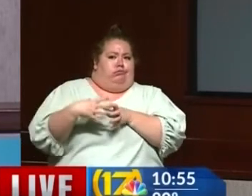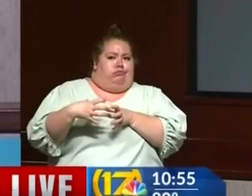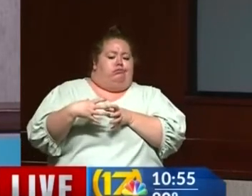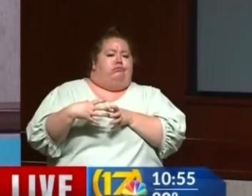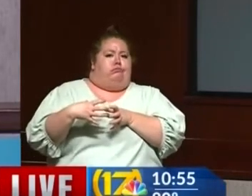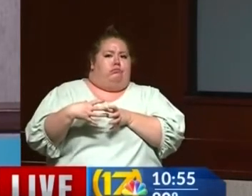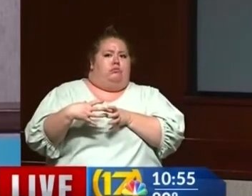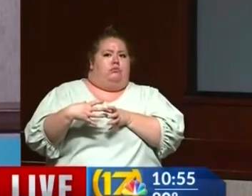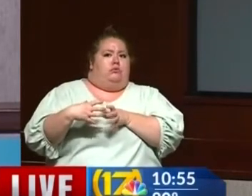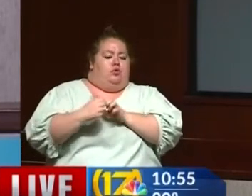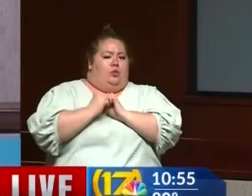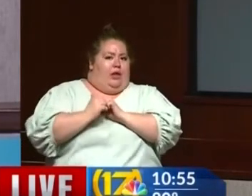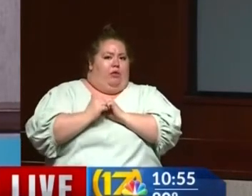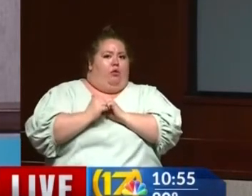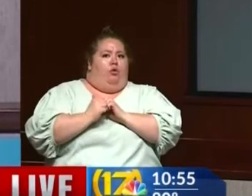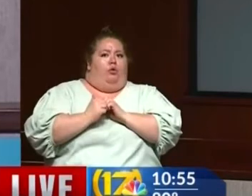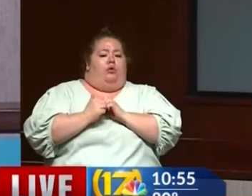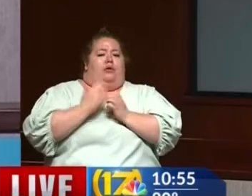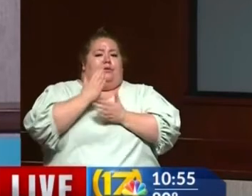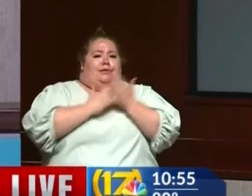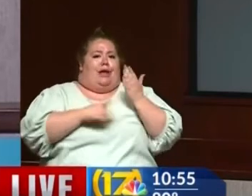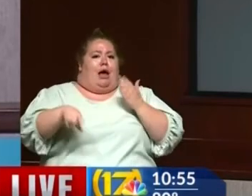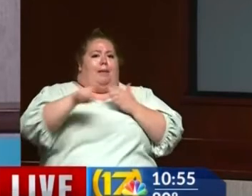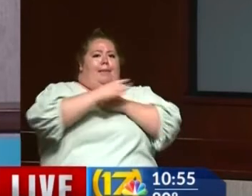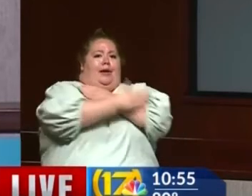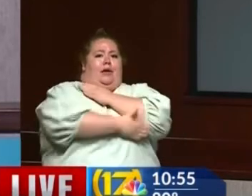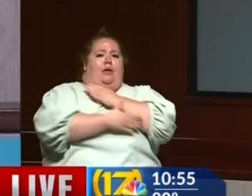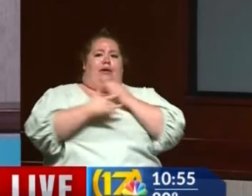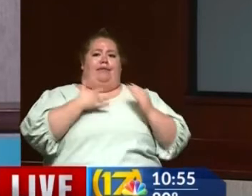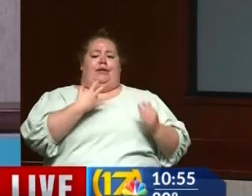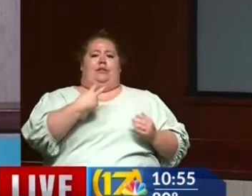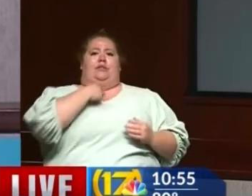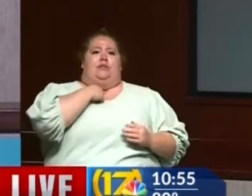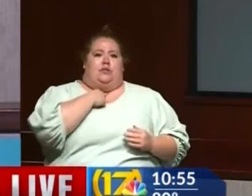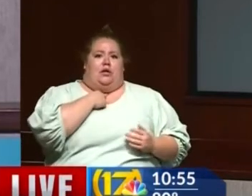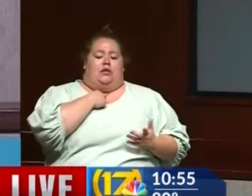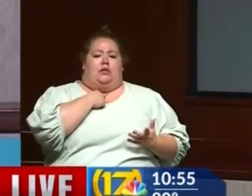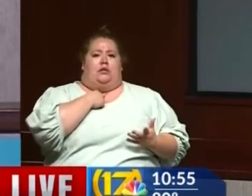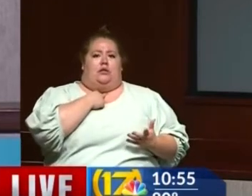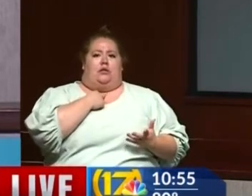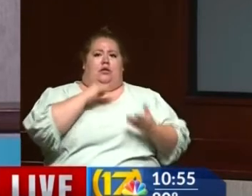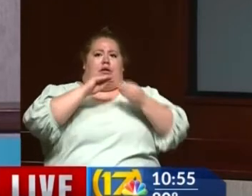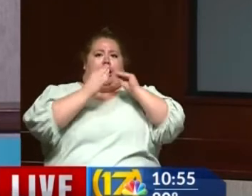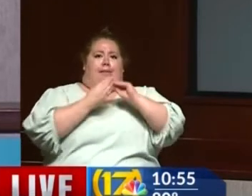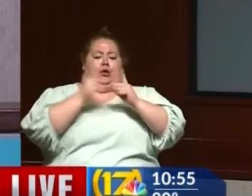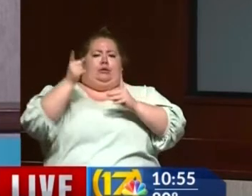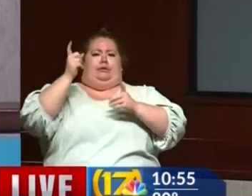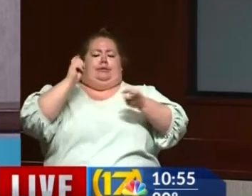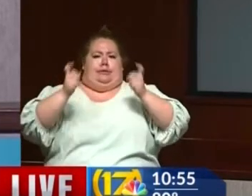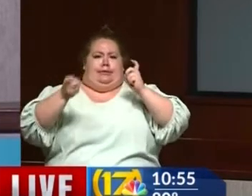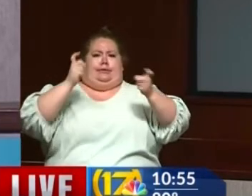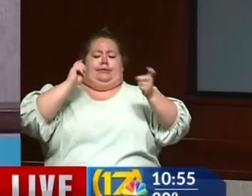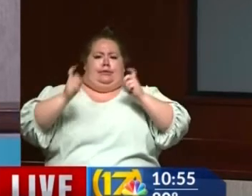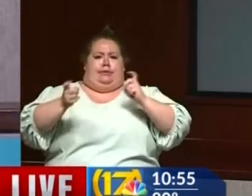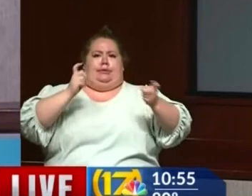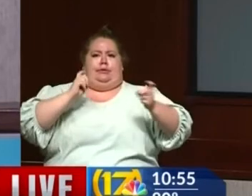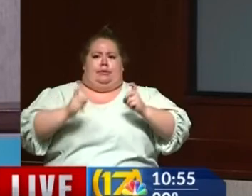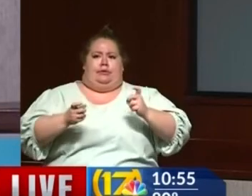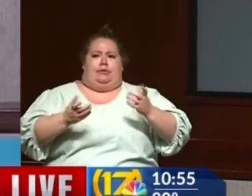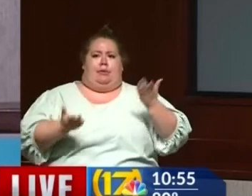feel trapped by some of these moving metrics to have a